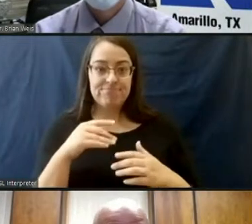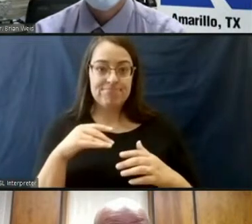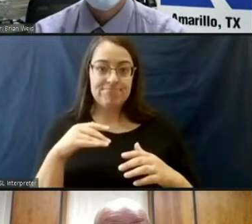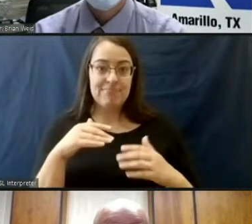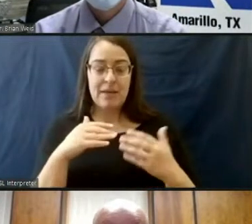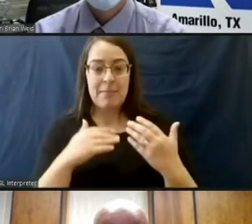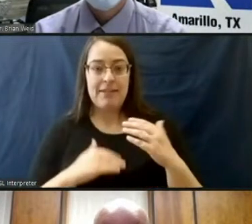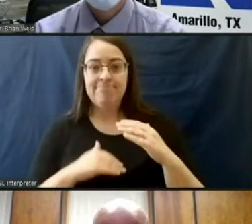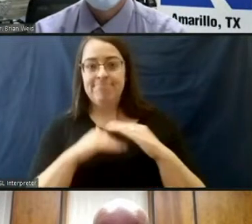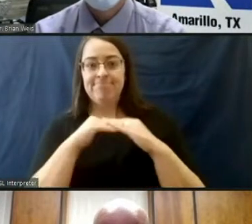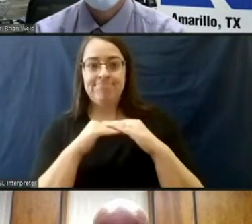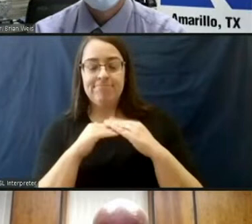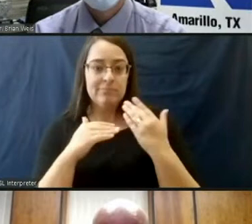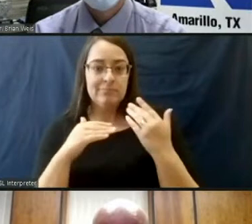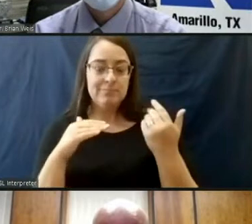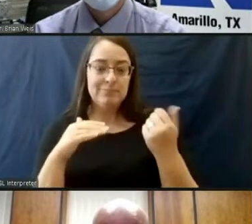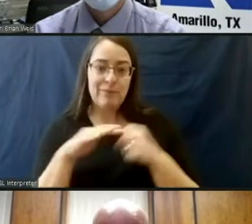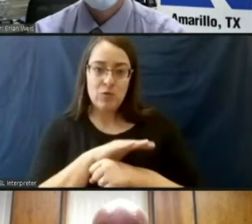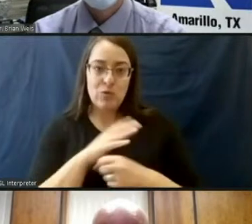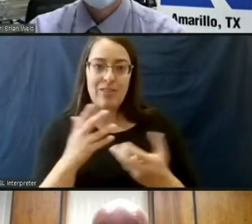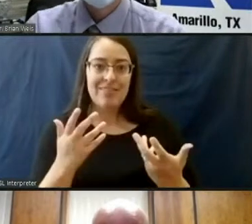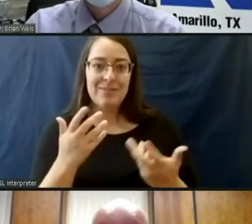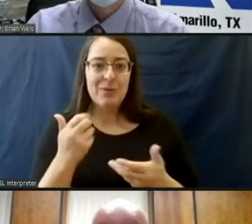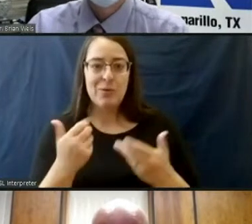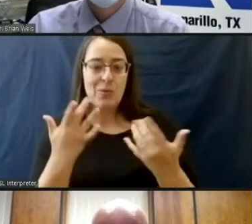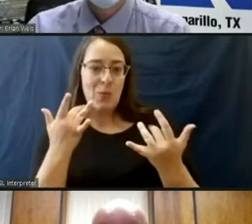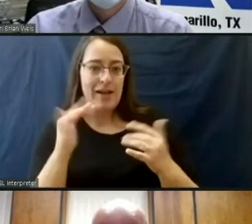near your fill point?